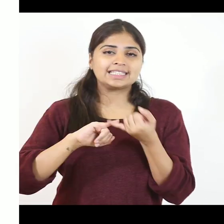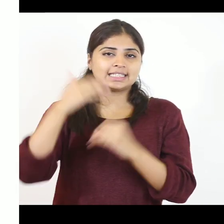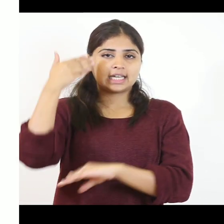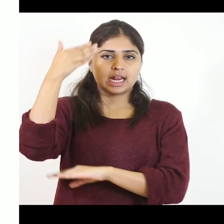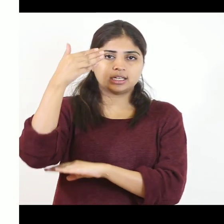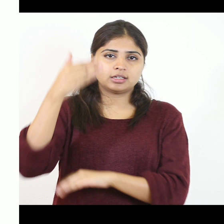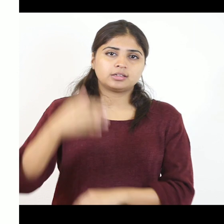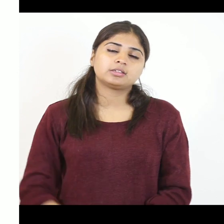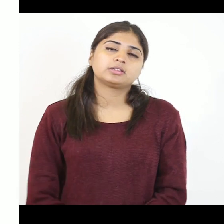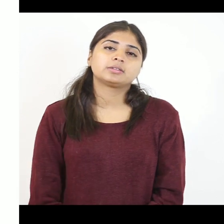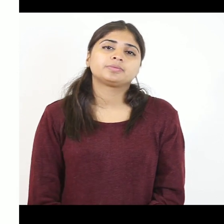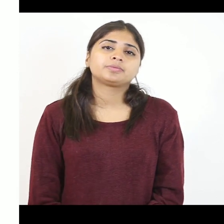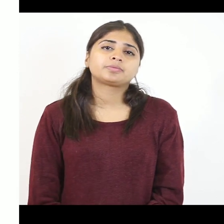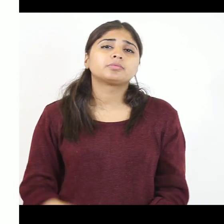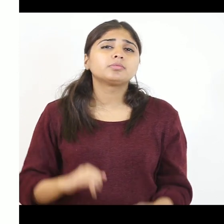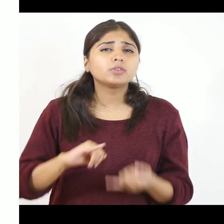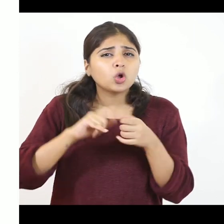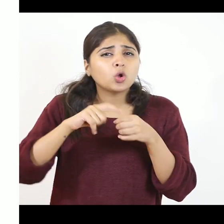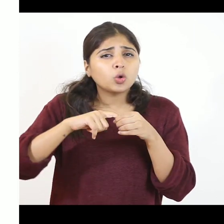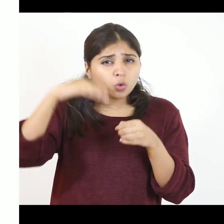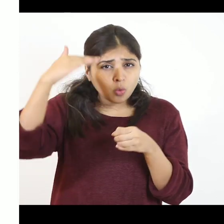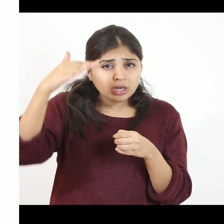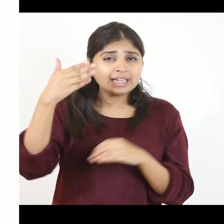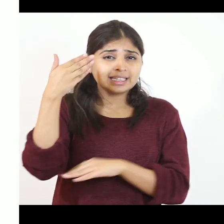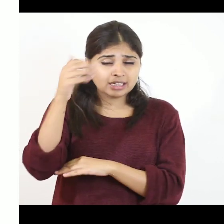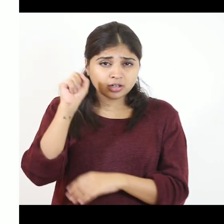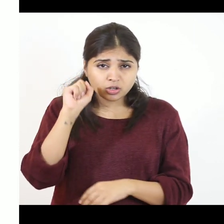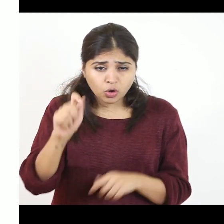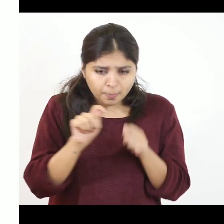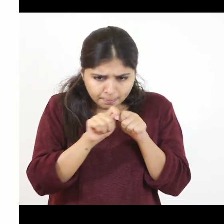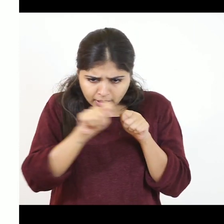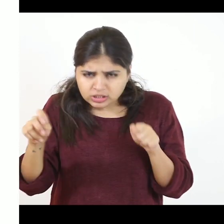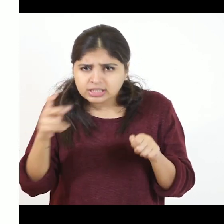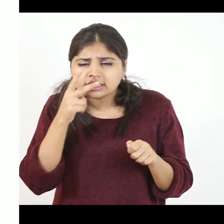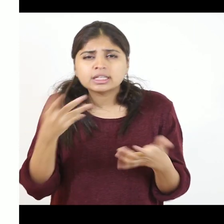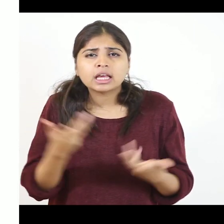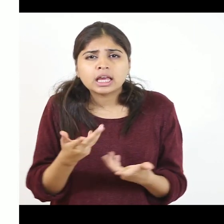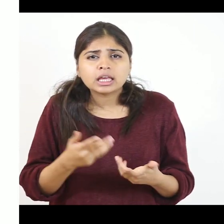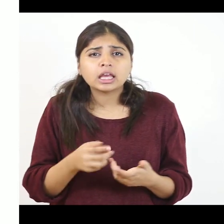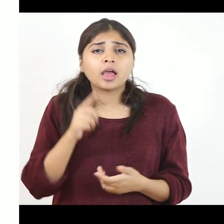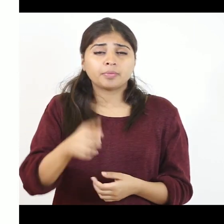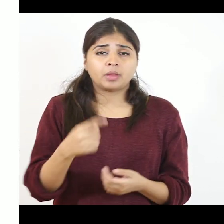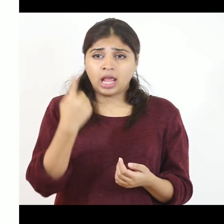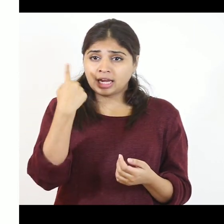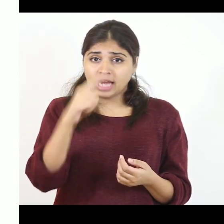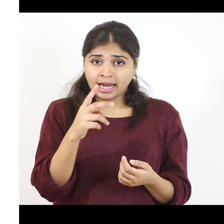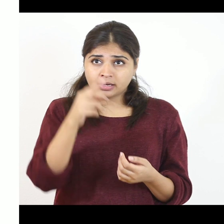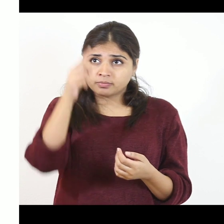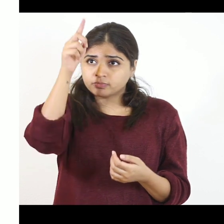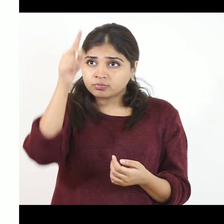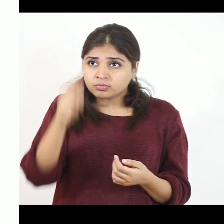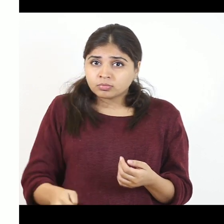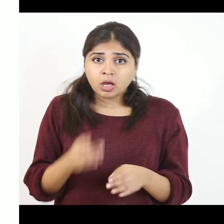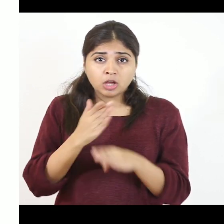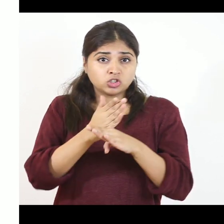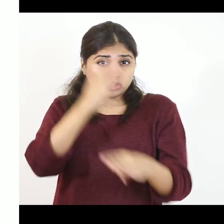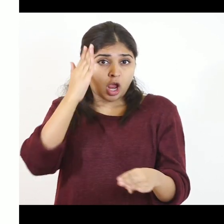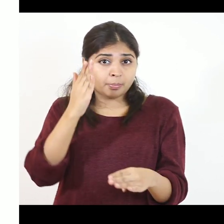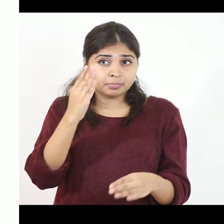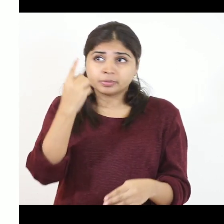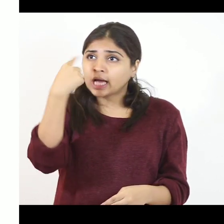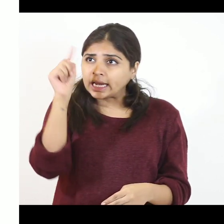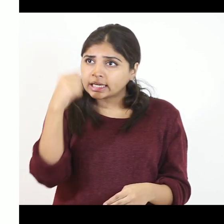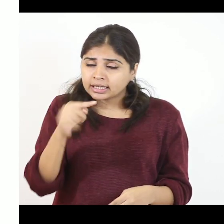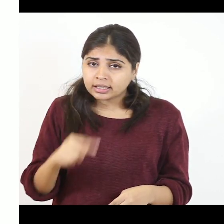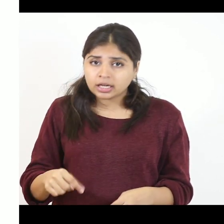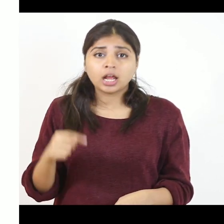Quality standards. A quality measure or standard focuses on the correctness or accuracy. A data